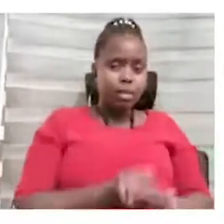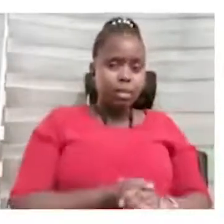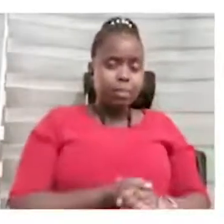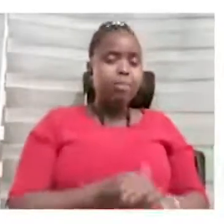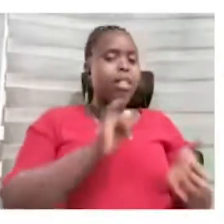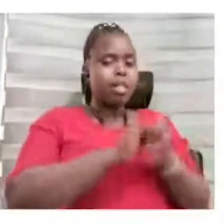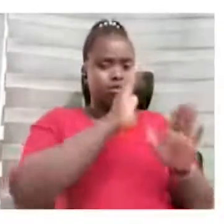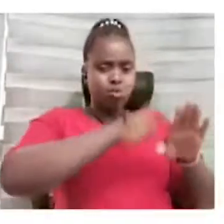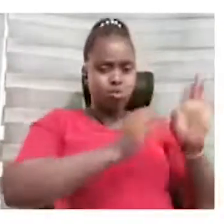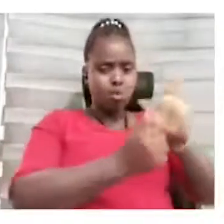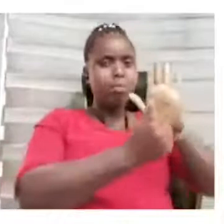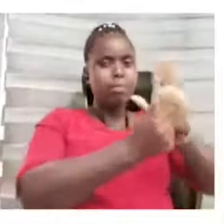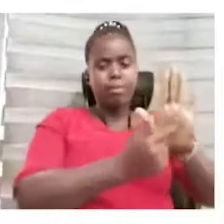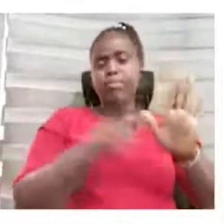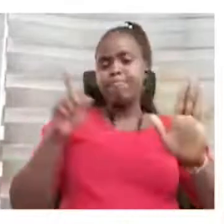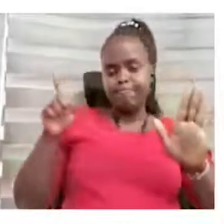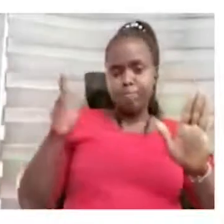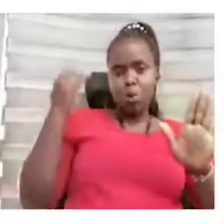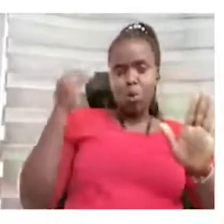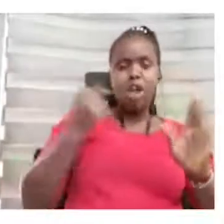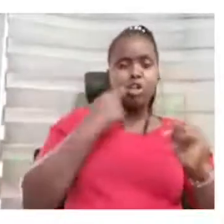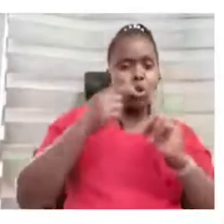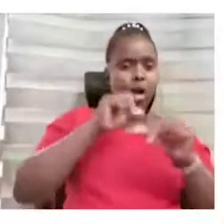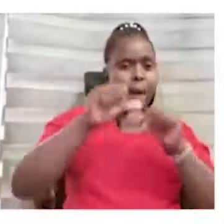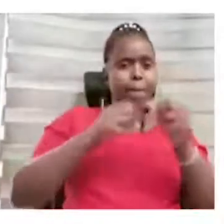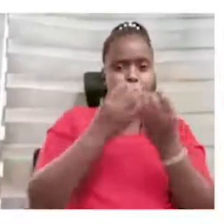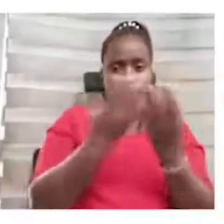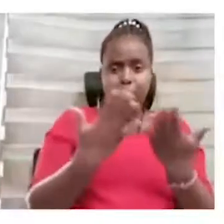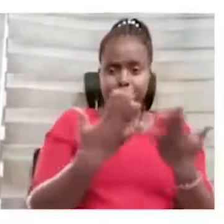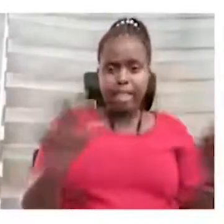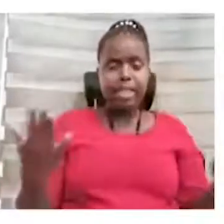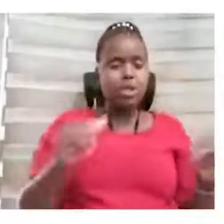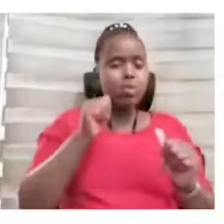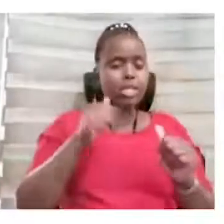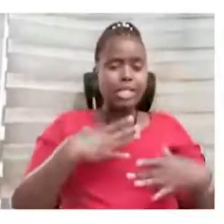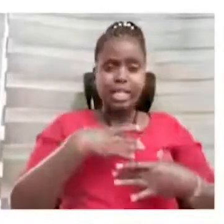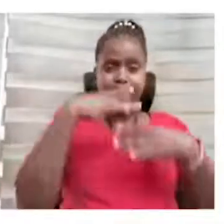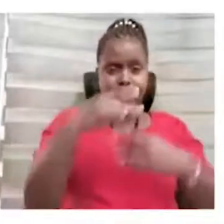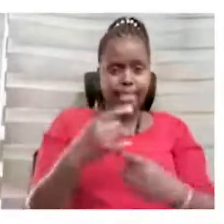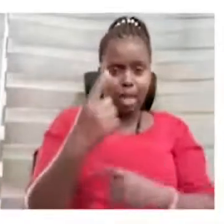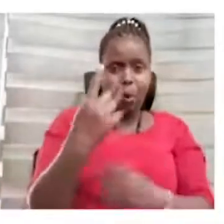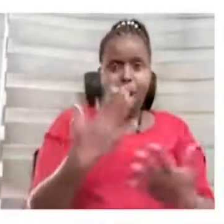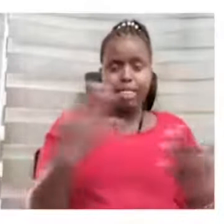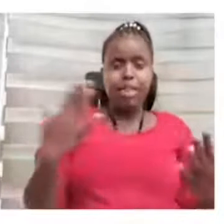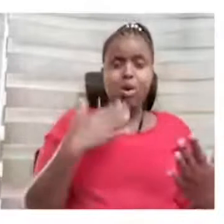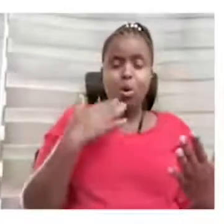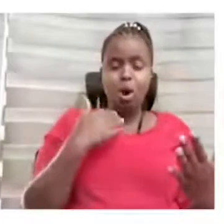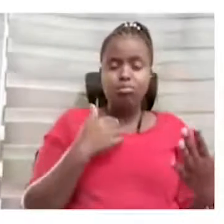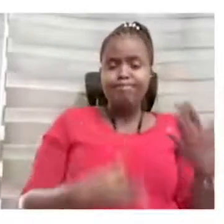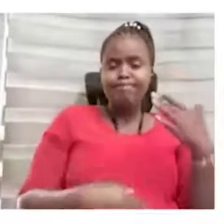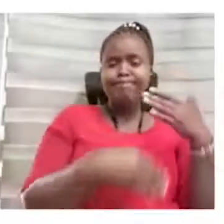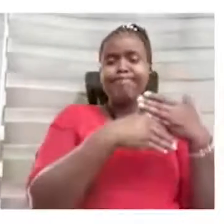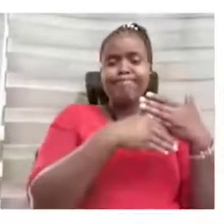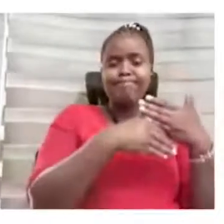on many aspects here that are really interesting. I think one of the things I just want to pull out here is the